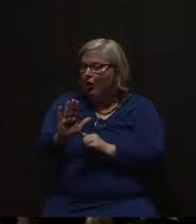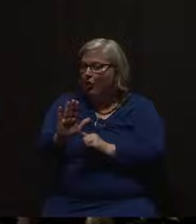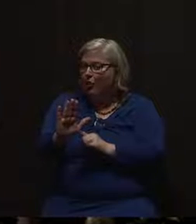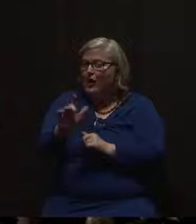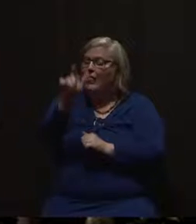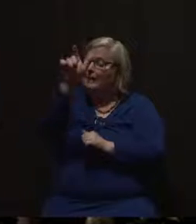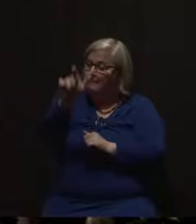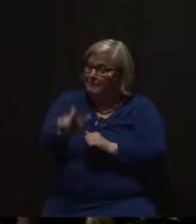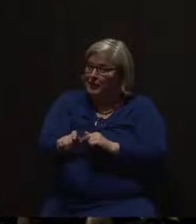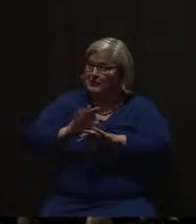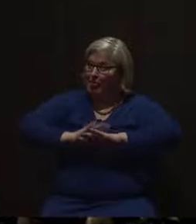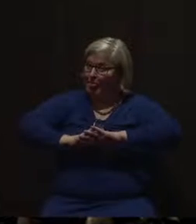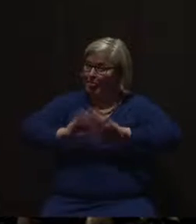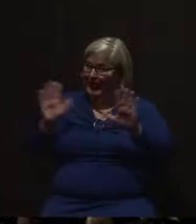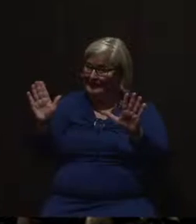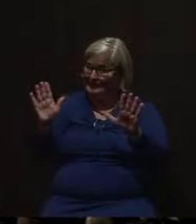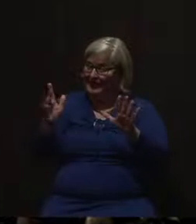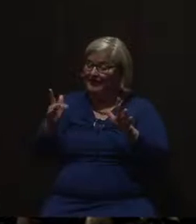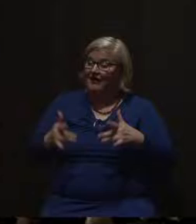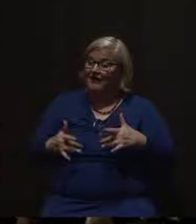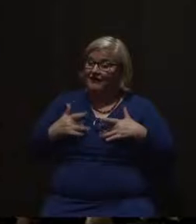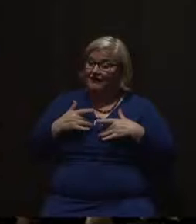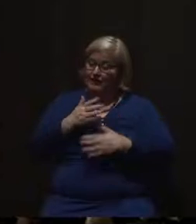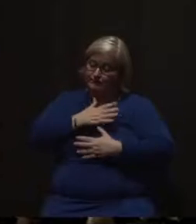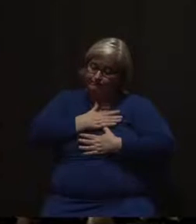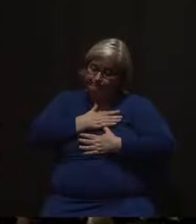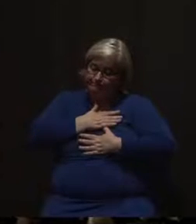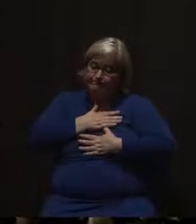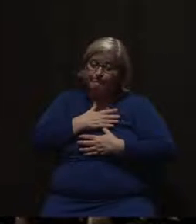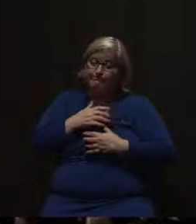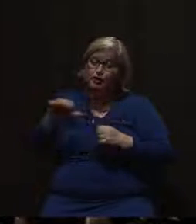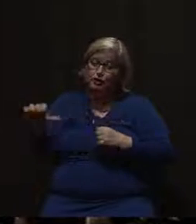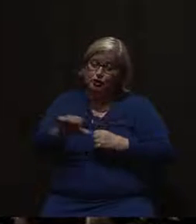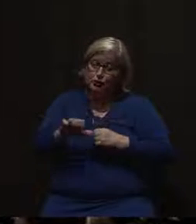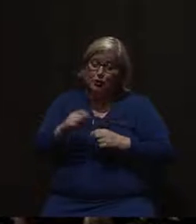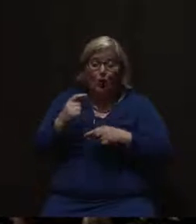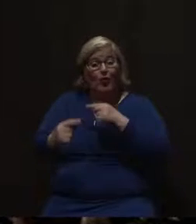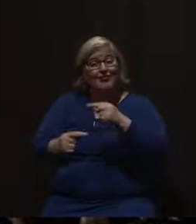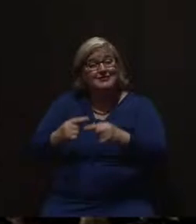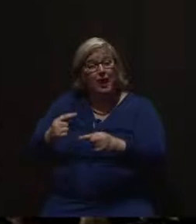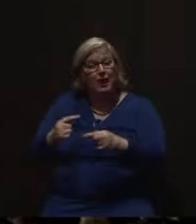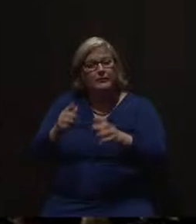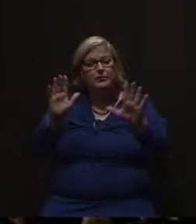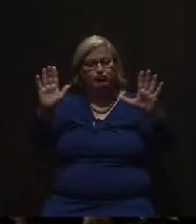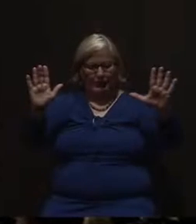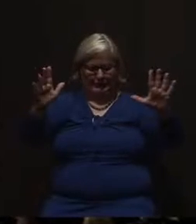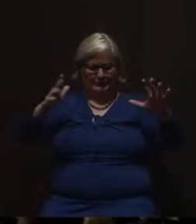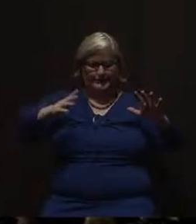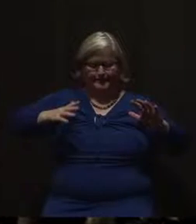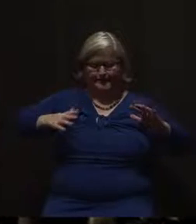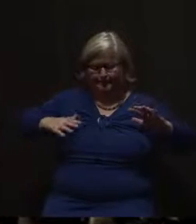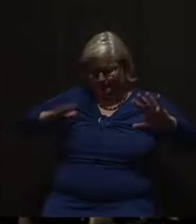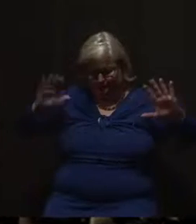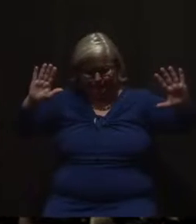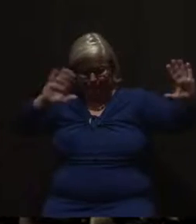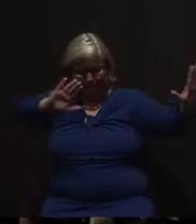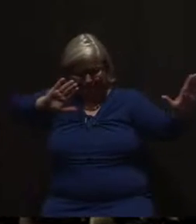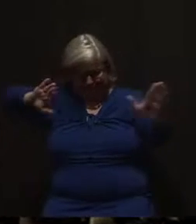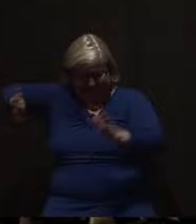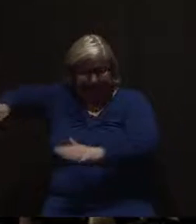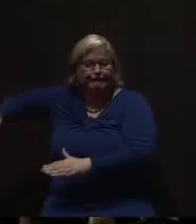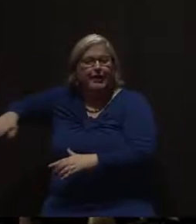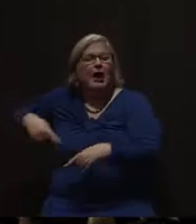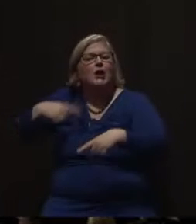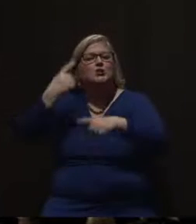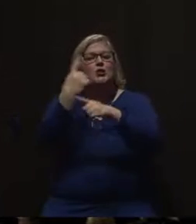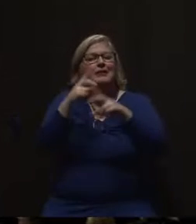Okay, that's all good and well, but shouldn't we talk about the real problems of our time? So what about the climate crisis? that Van Gogh way was a